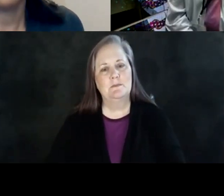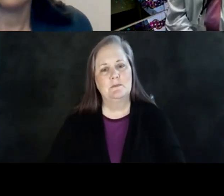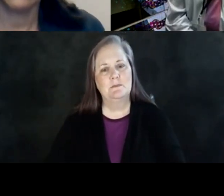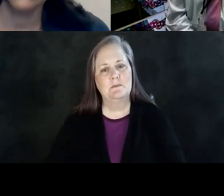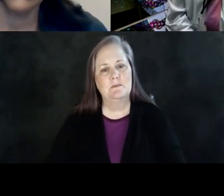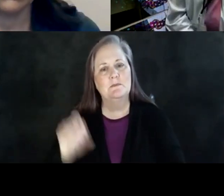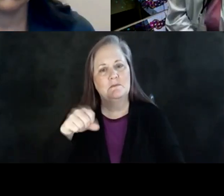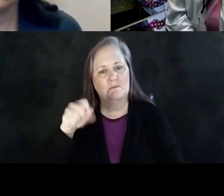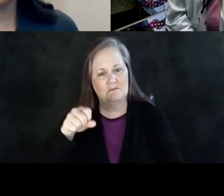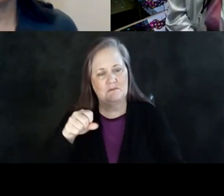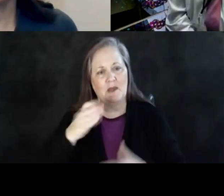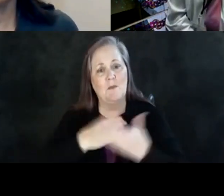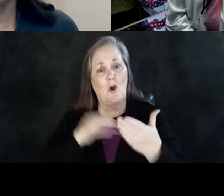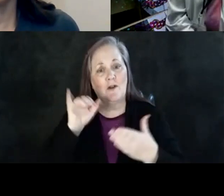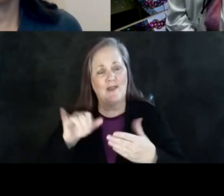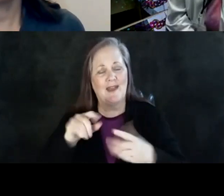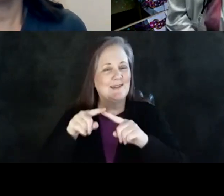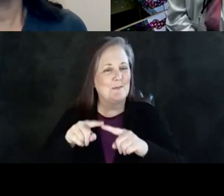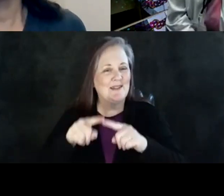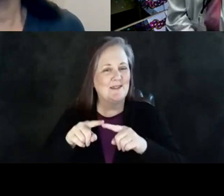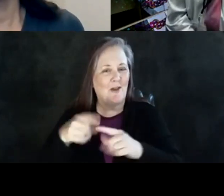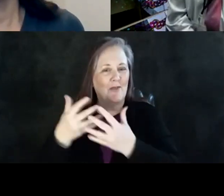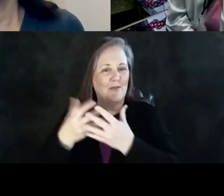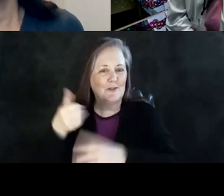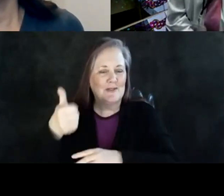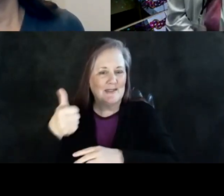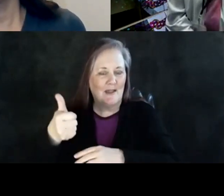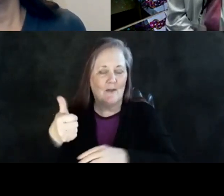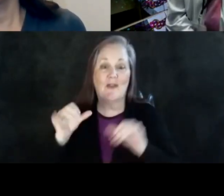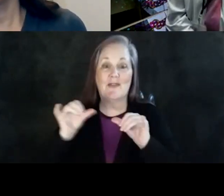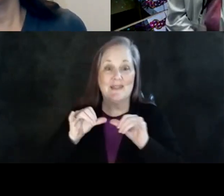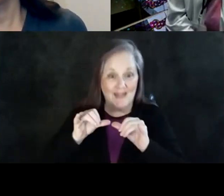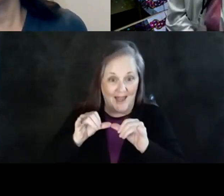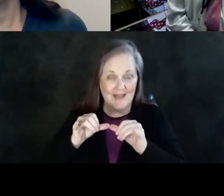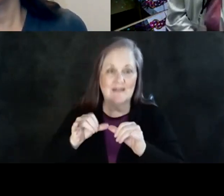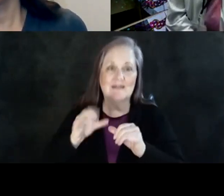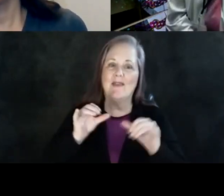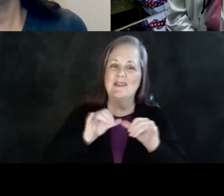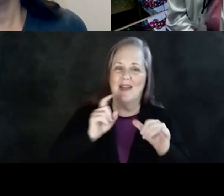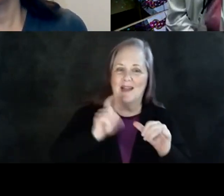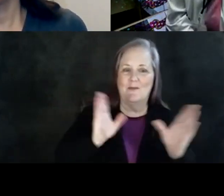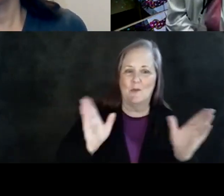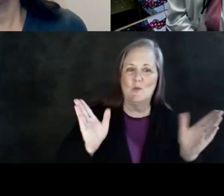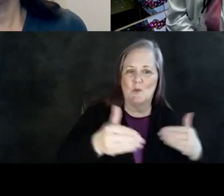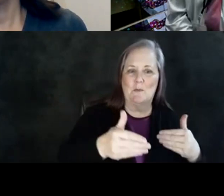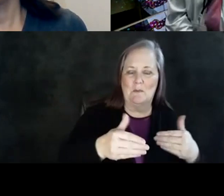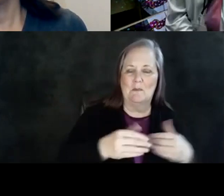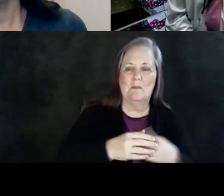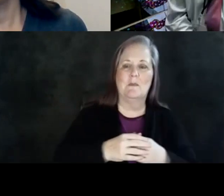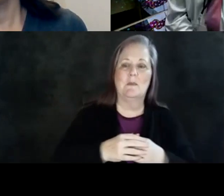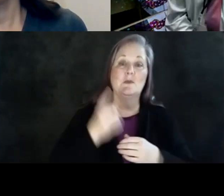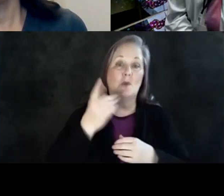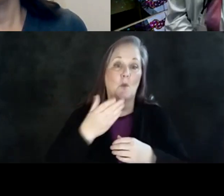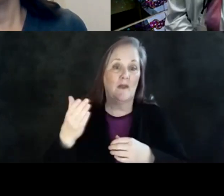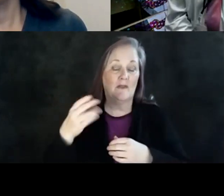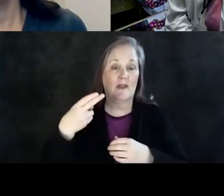part of it is the quality of the unit, part of it is the size of the unit, part of it is the size of the room. And one of the things that the